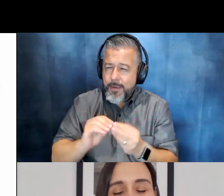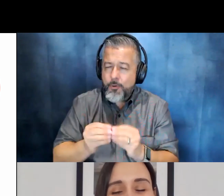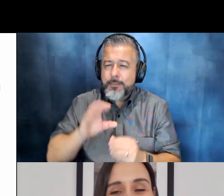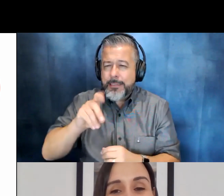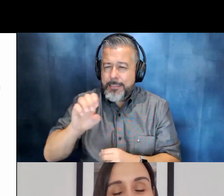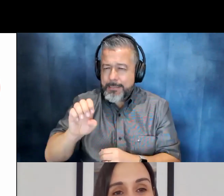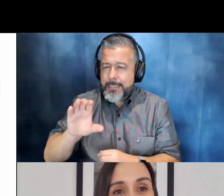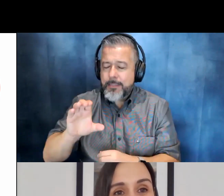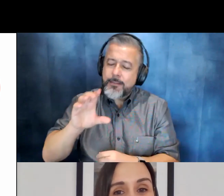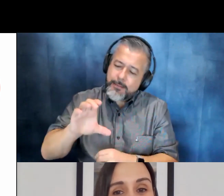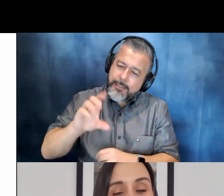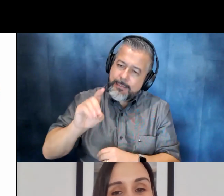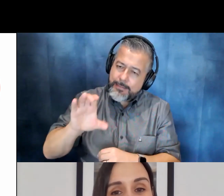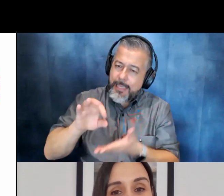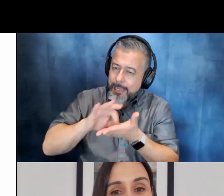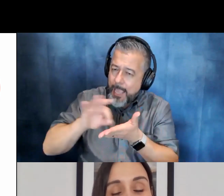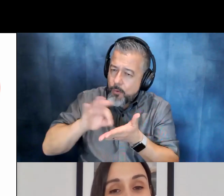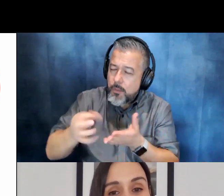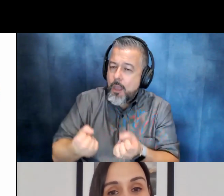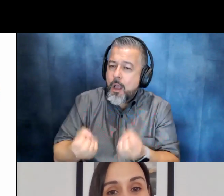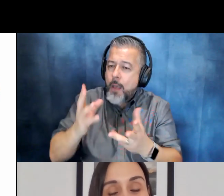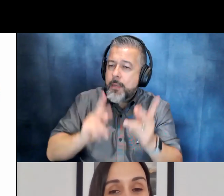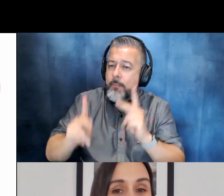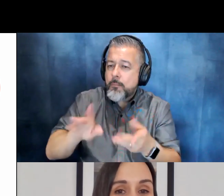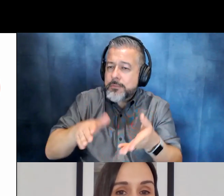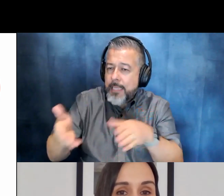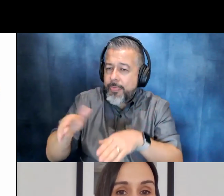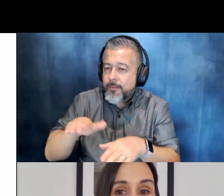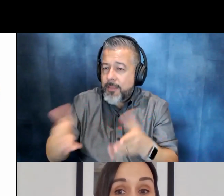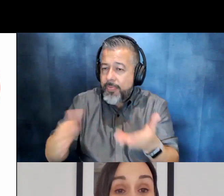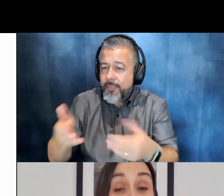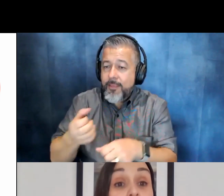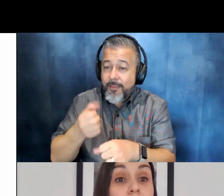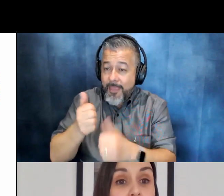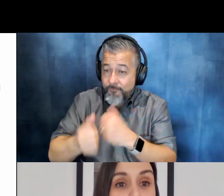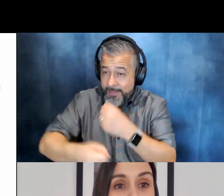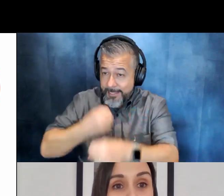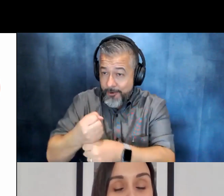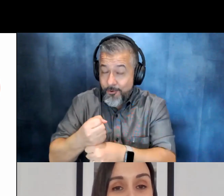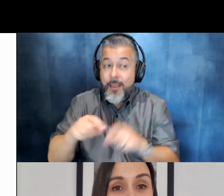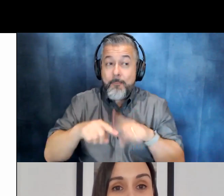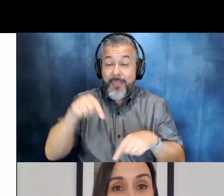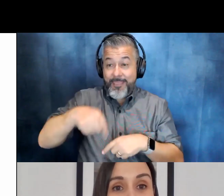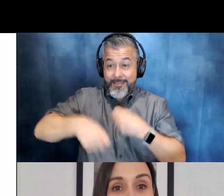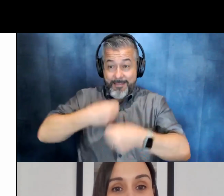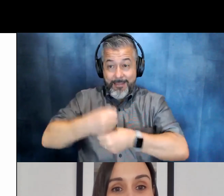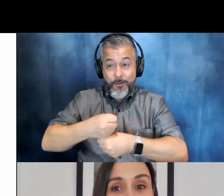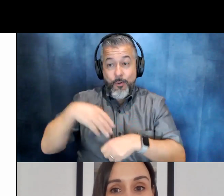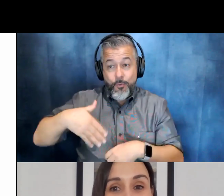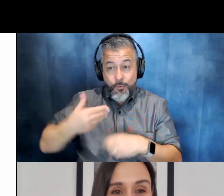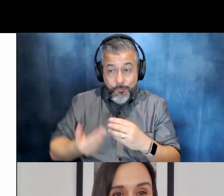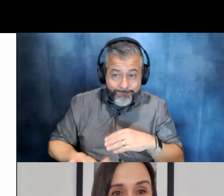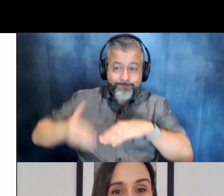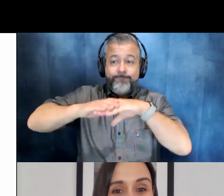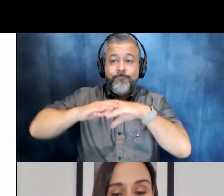later, but the CDC counts how many deaths that there are each year, and we're seeing a lot more deaths this